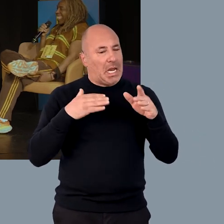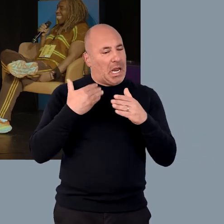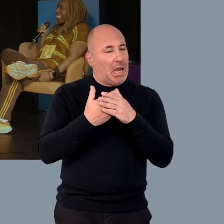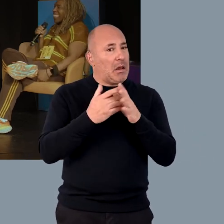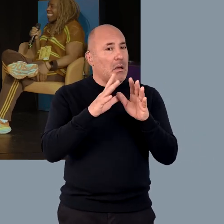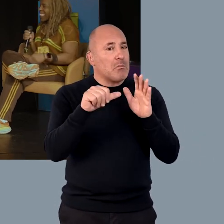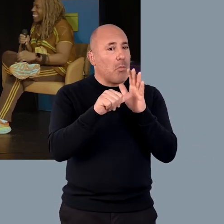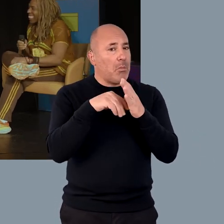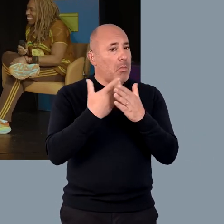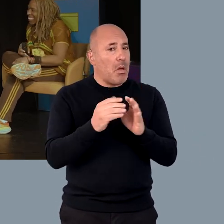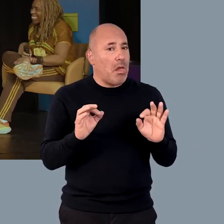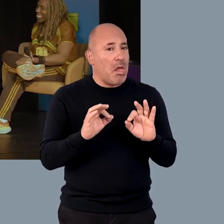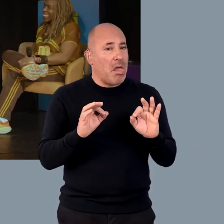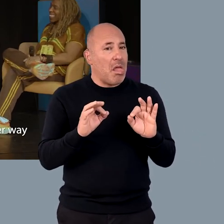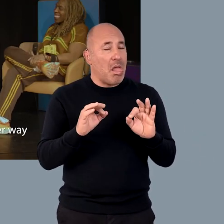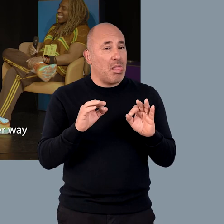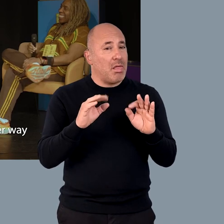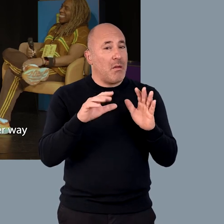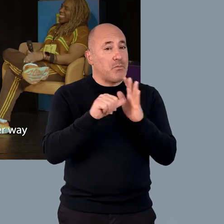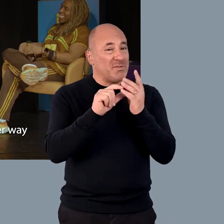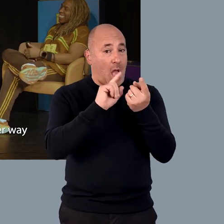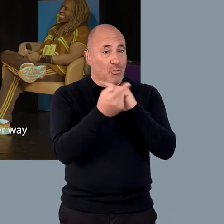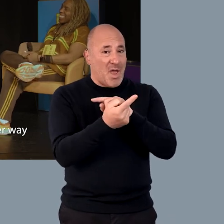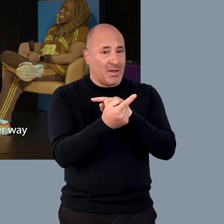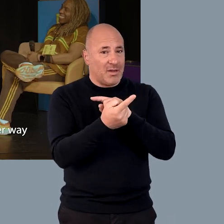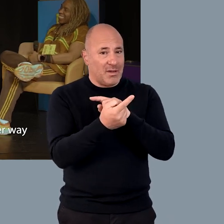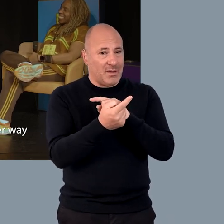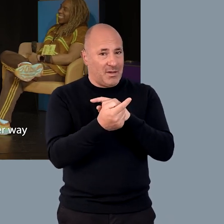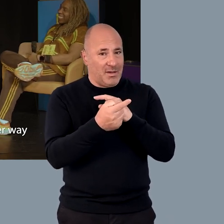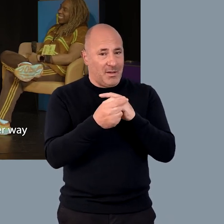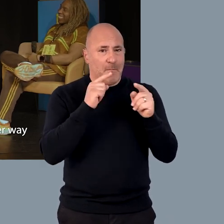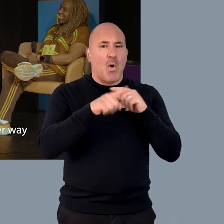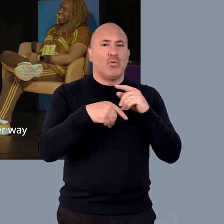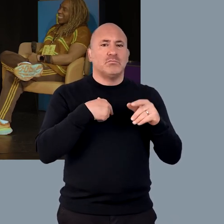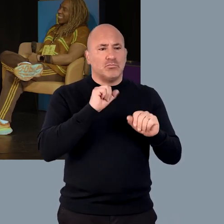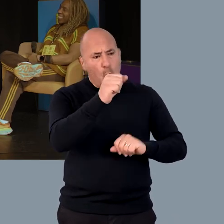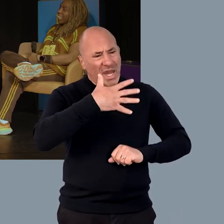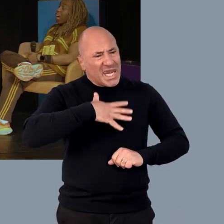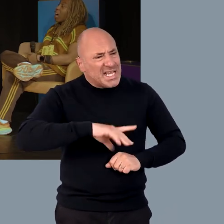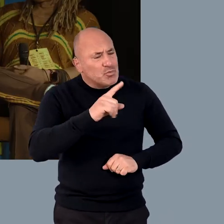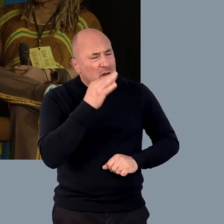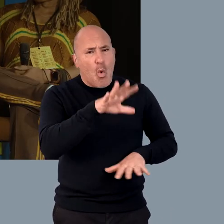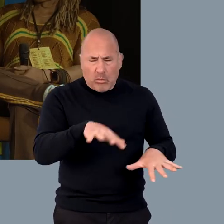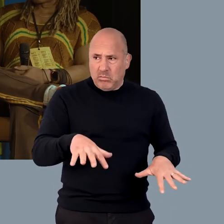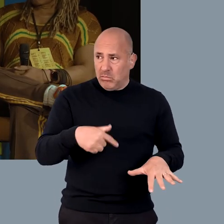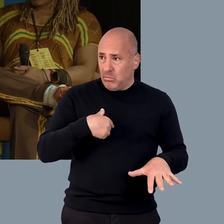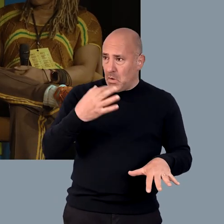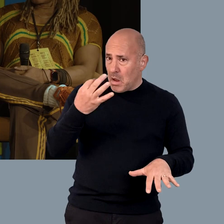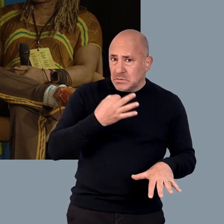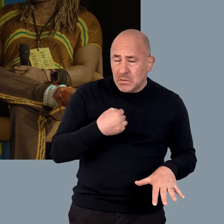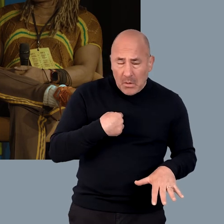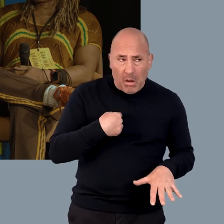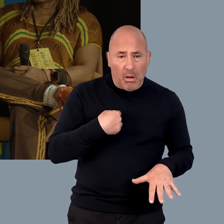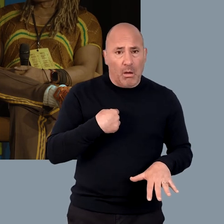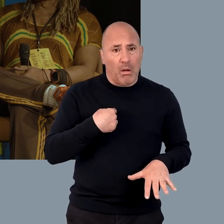been interestingly. It's not been an issue enough if anything the issue has been the other way around that people are so Surprised about